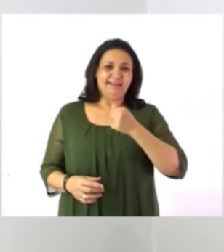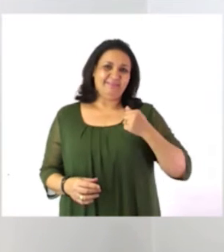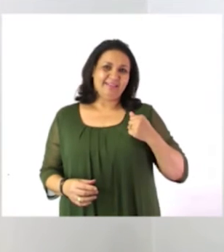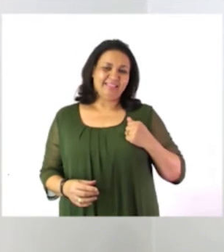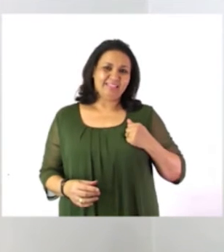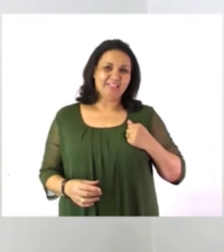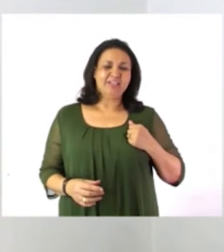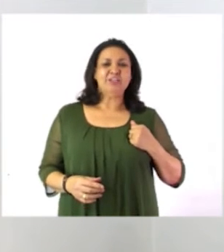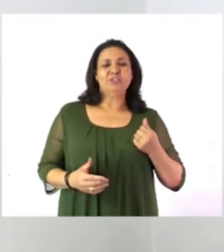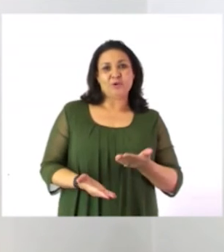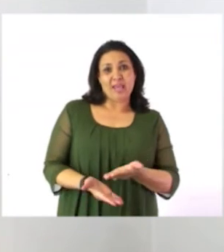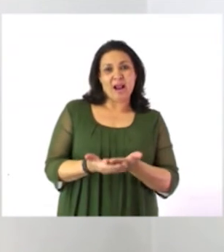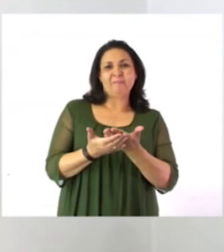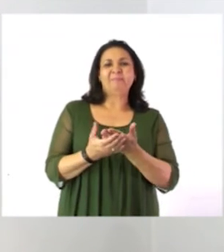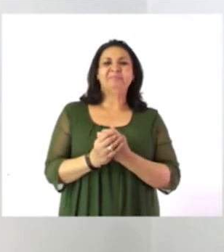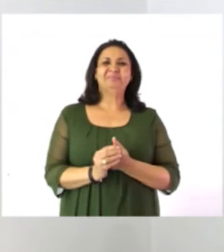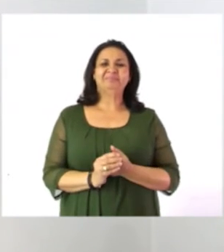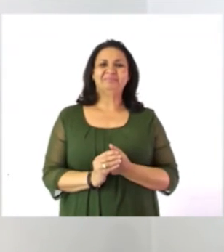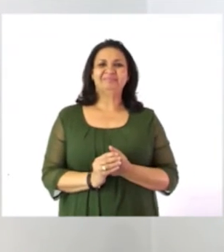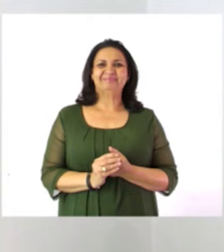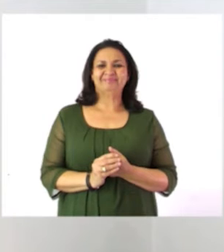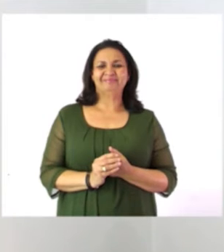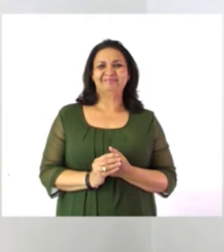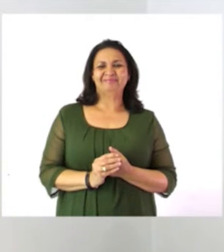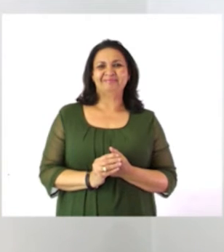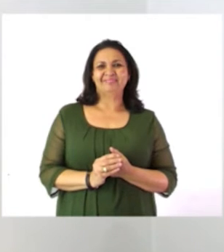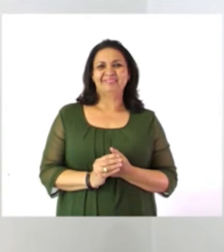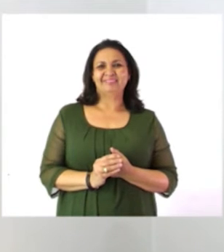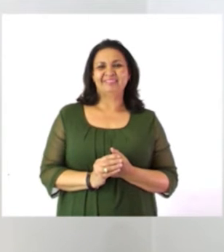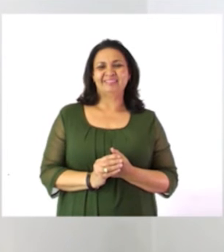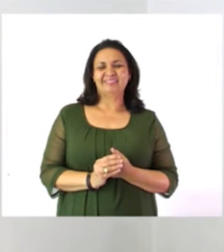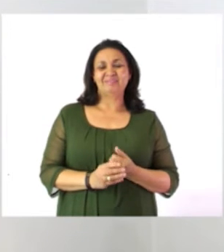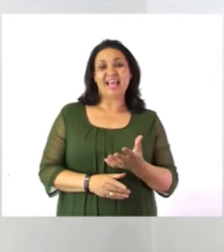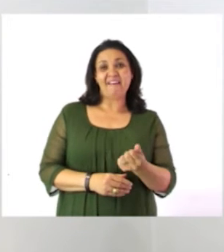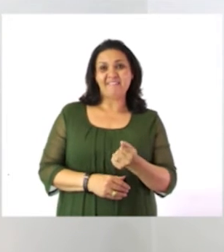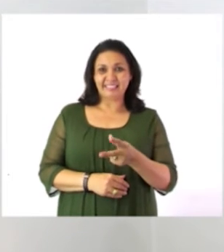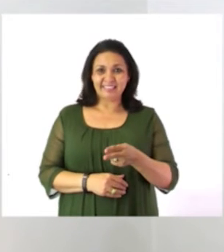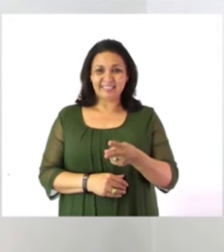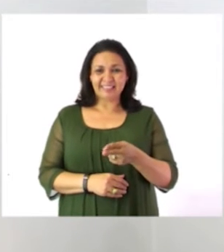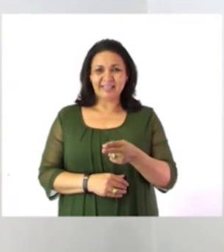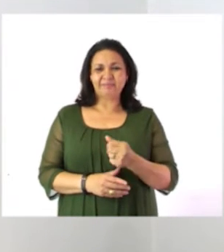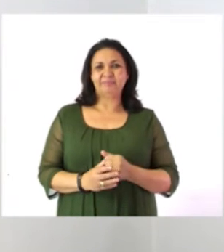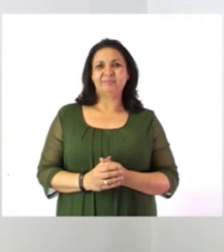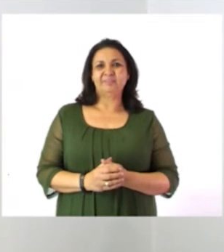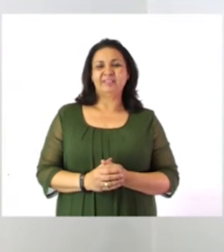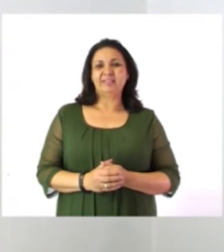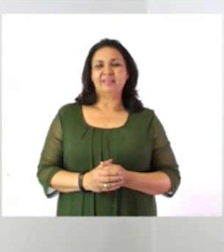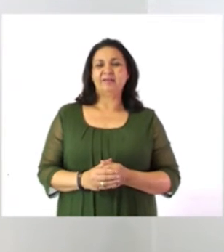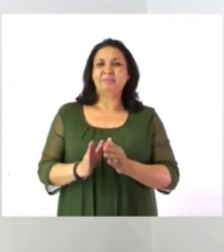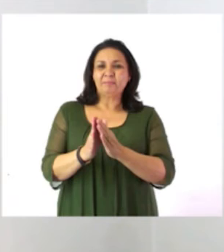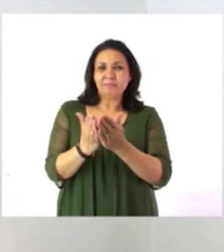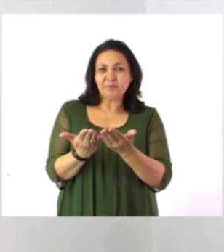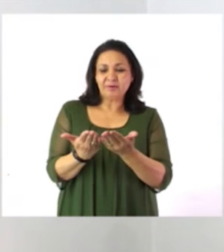to be present while you are doing this exercise. You need to have a scissor, and then you go to page